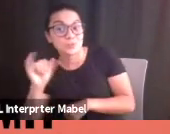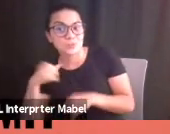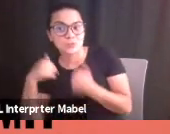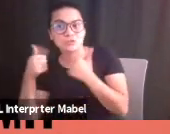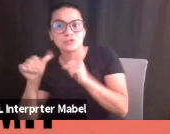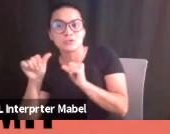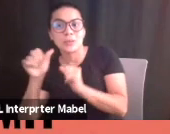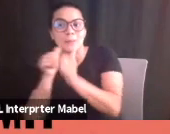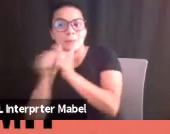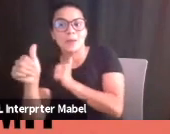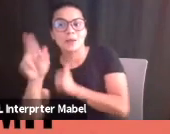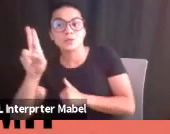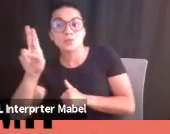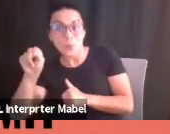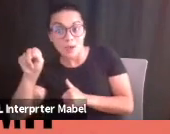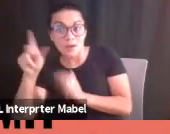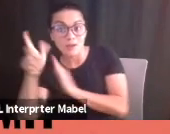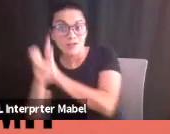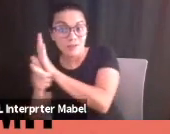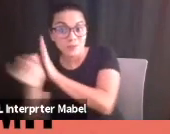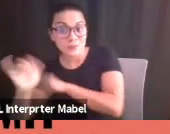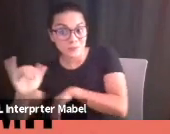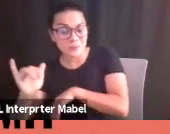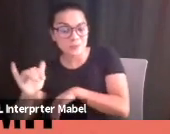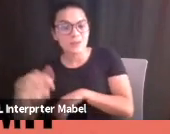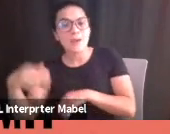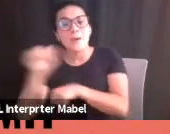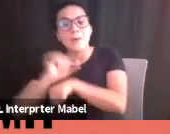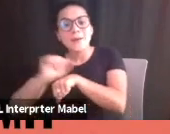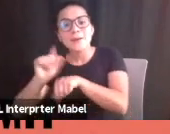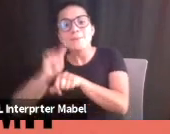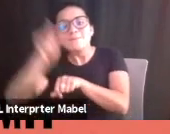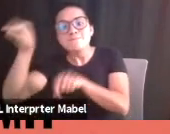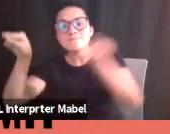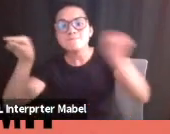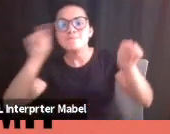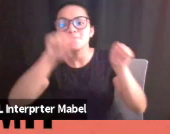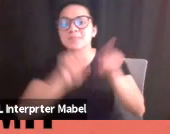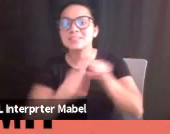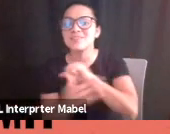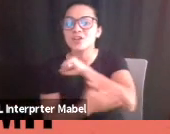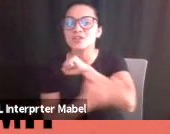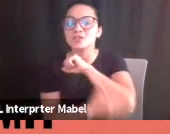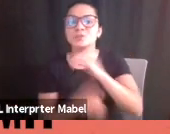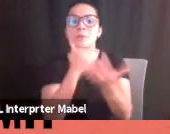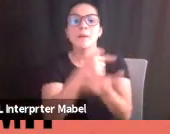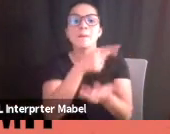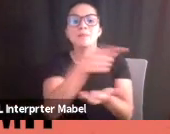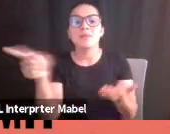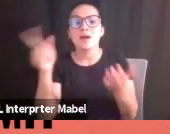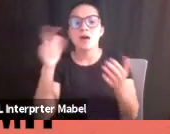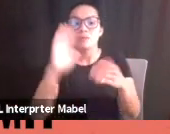resolution passed, and working in certain countries as well to help them establish